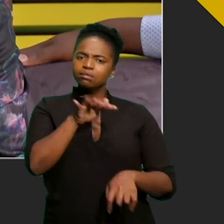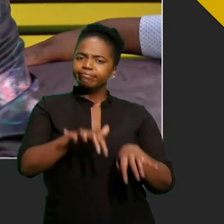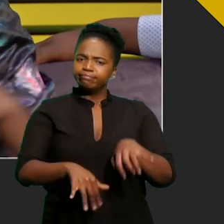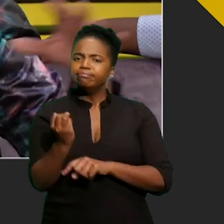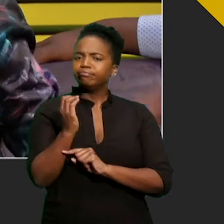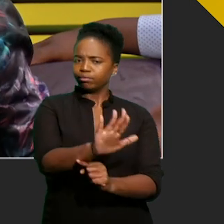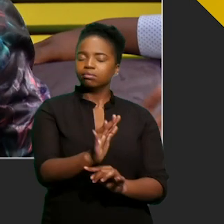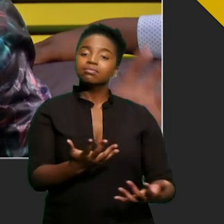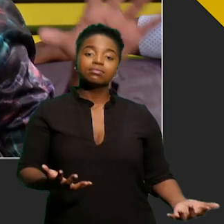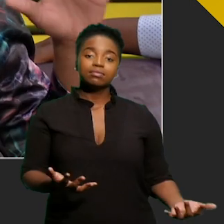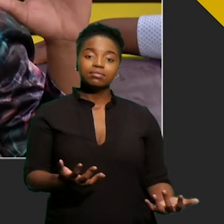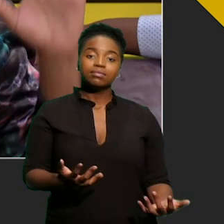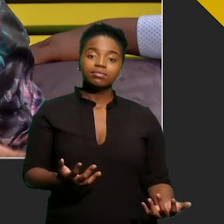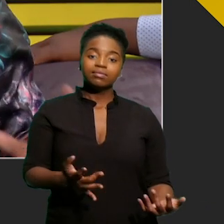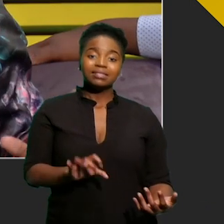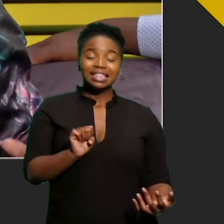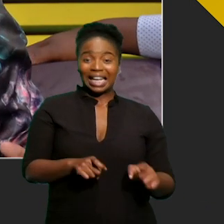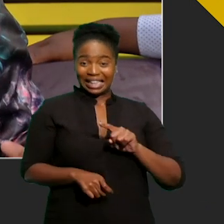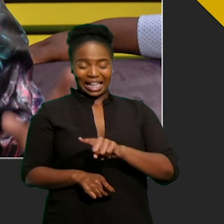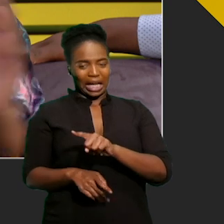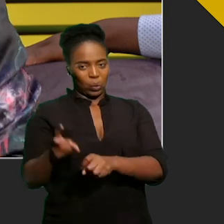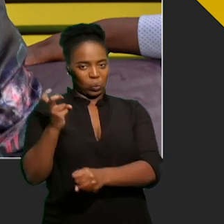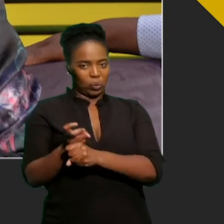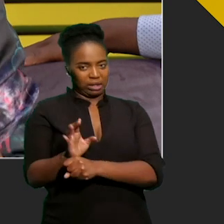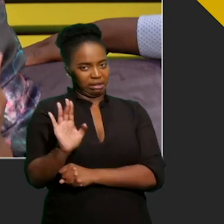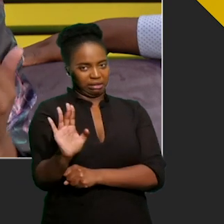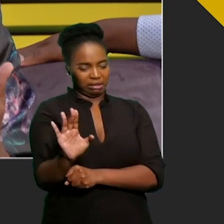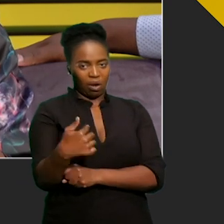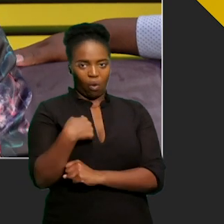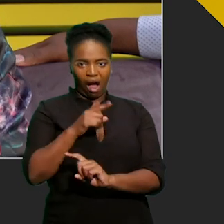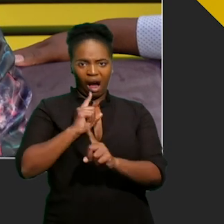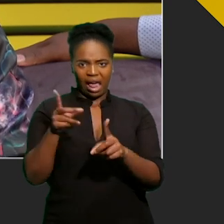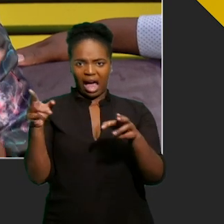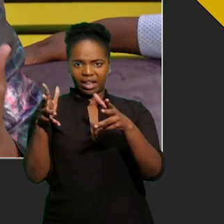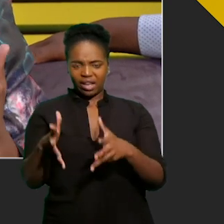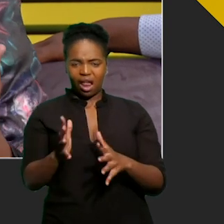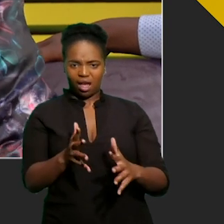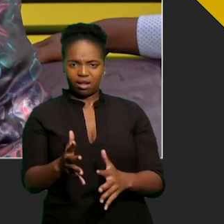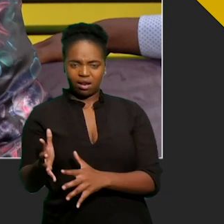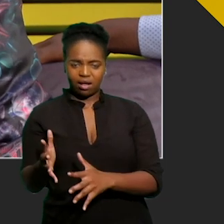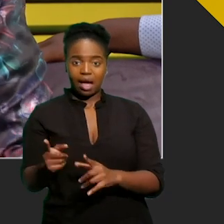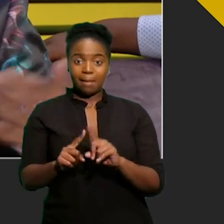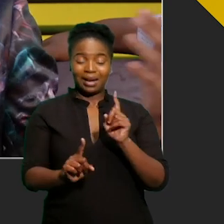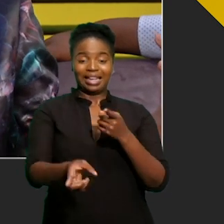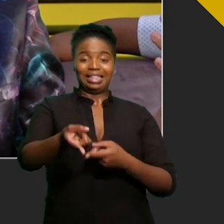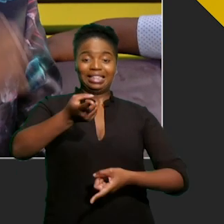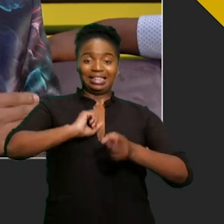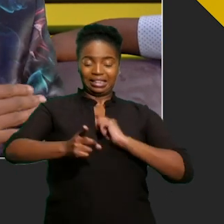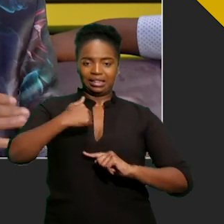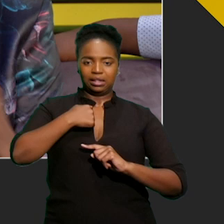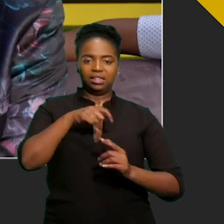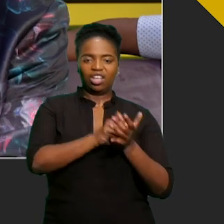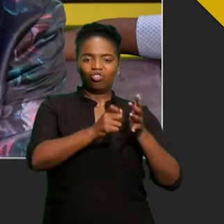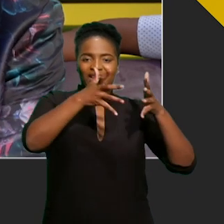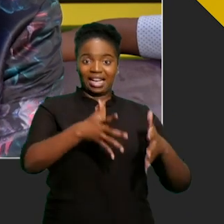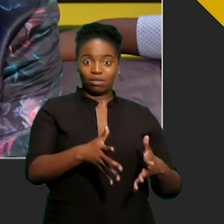so I think the journalists get it very, very, very hard because a lot of them have to answer to editors as well. Mm. But when the backlash comes, it comes to the journalists,